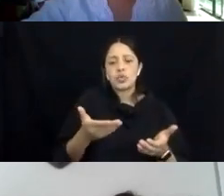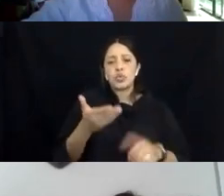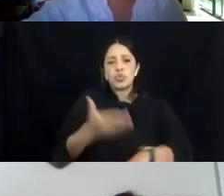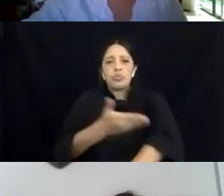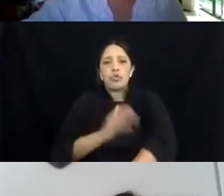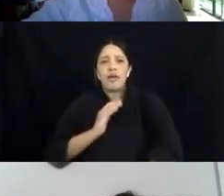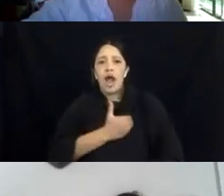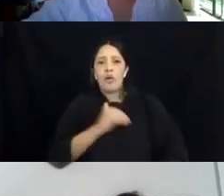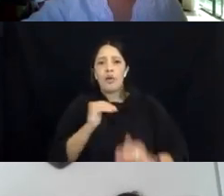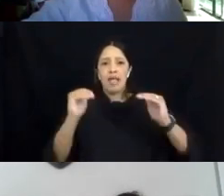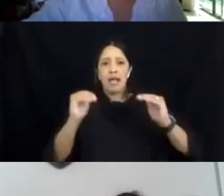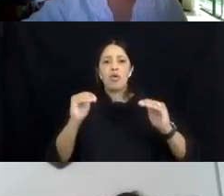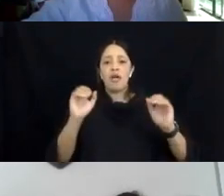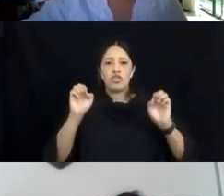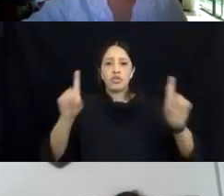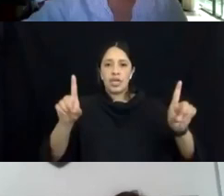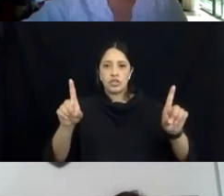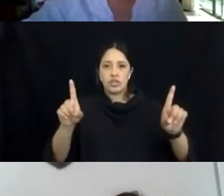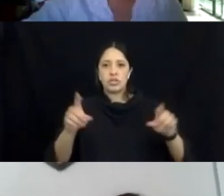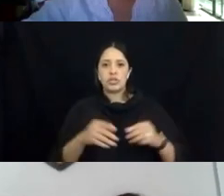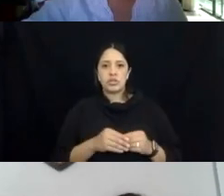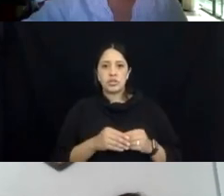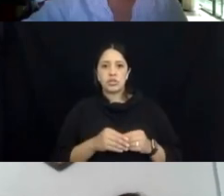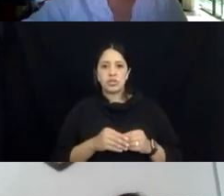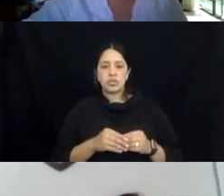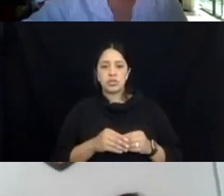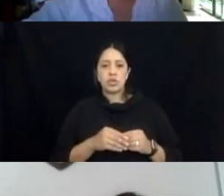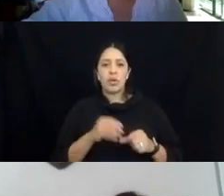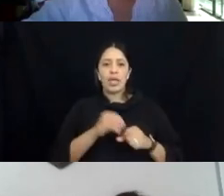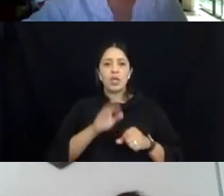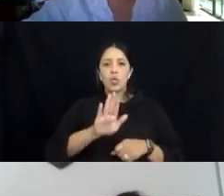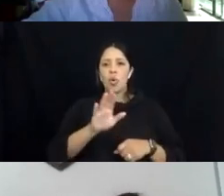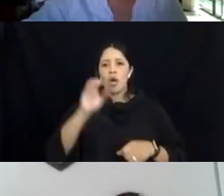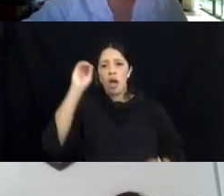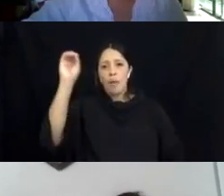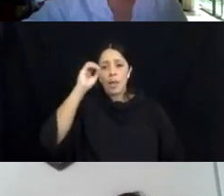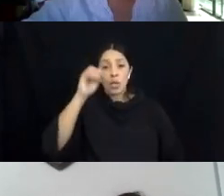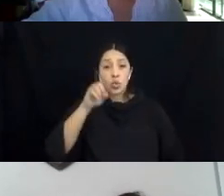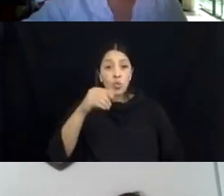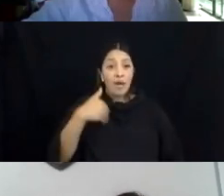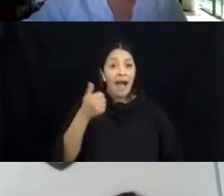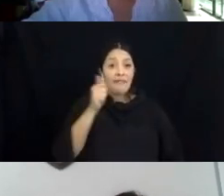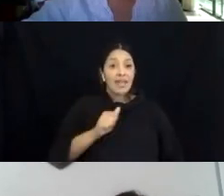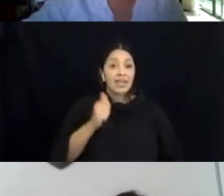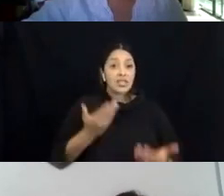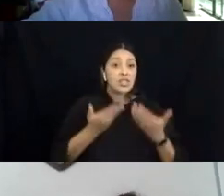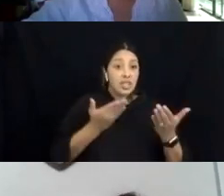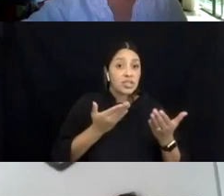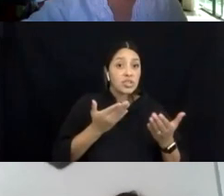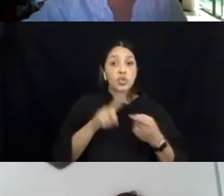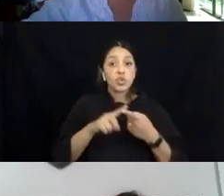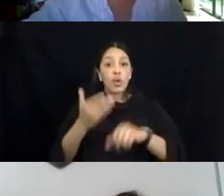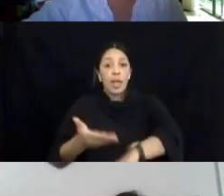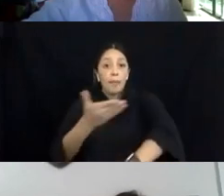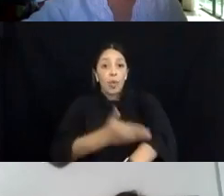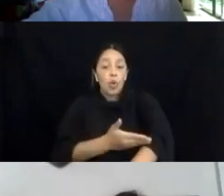education. So in your opinion, do you have any suggestions to improve,